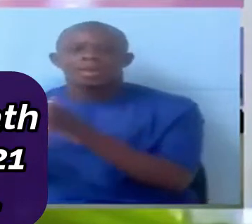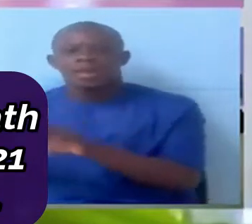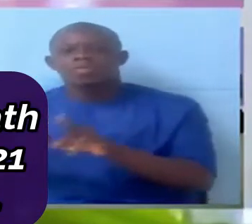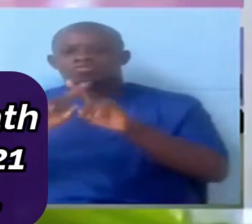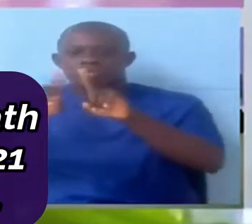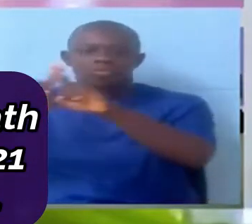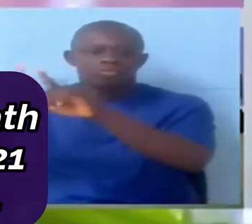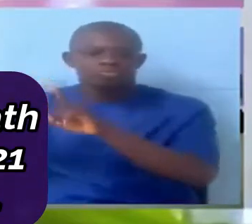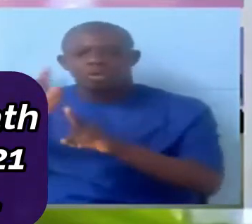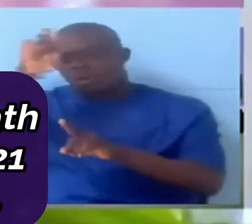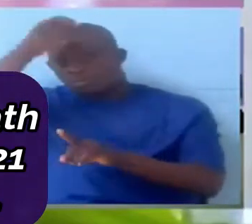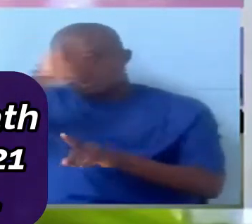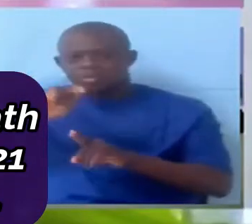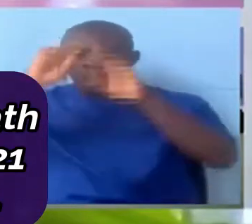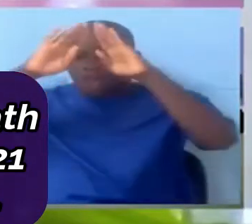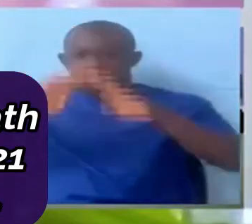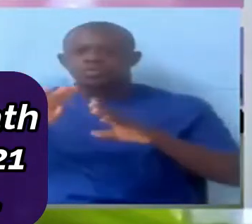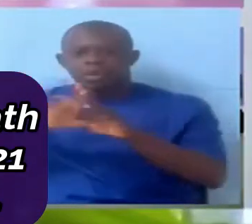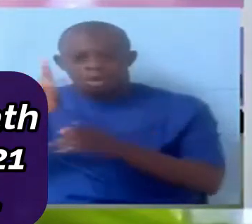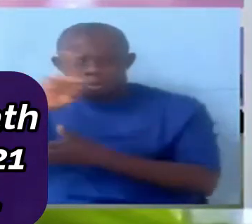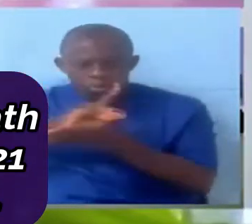lo. It could be diabetes.